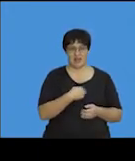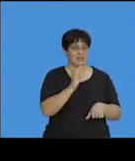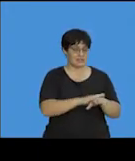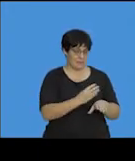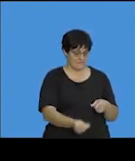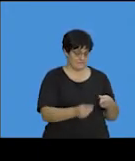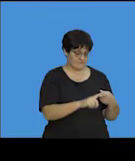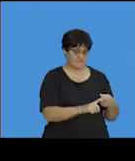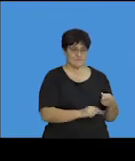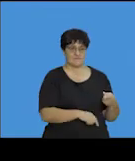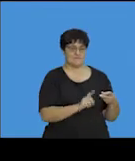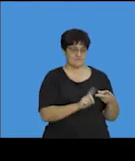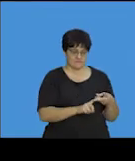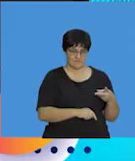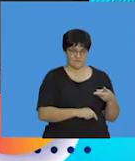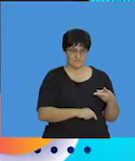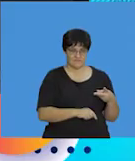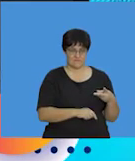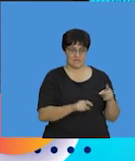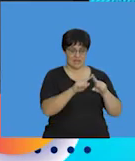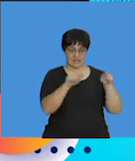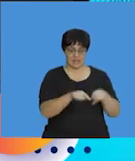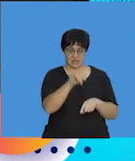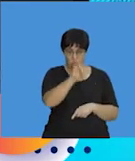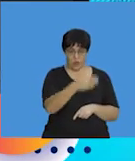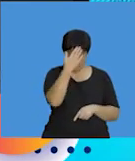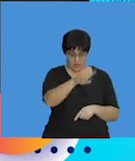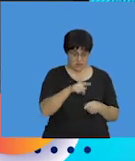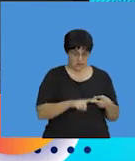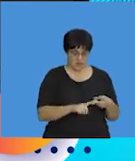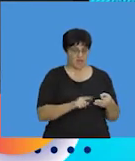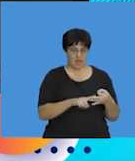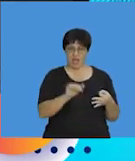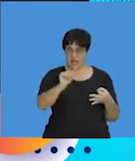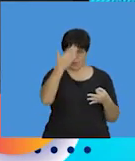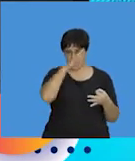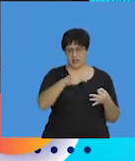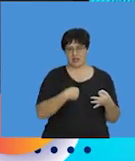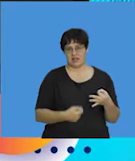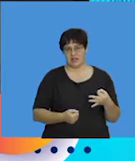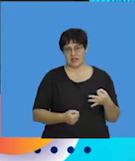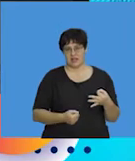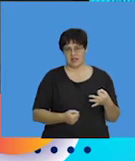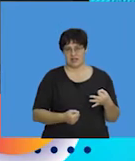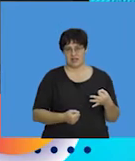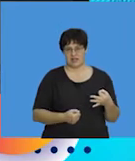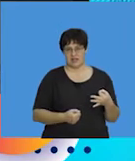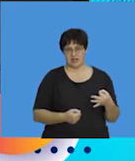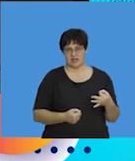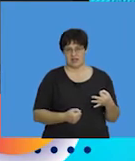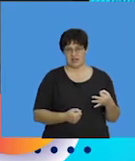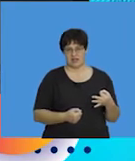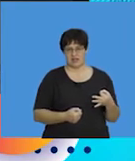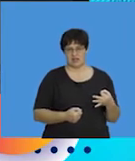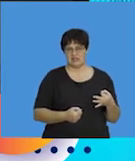know time, I know delta y, and I know A. I don't know C. I don't